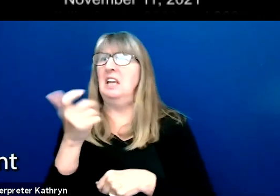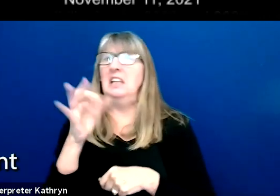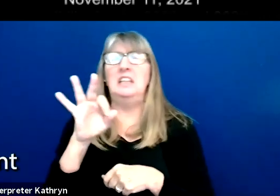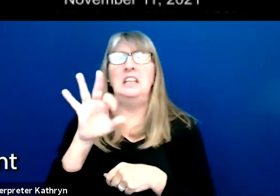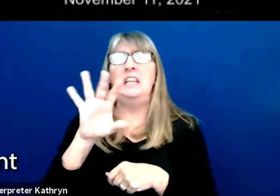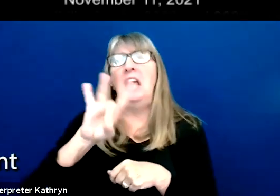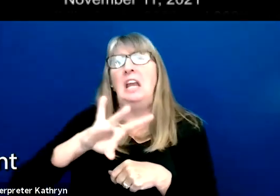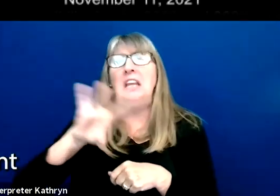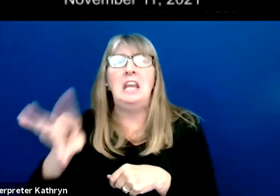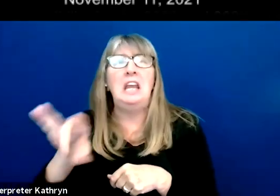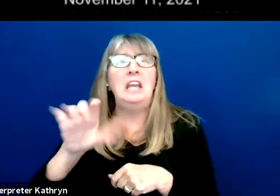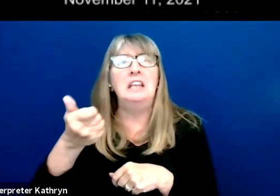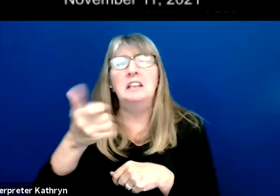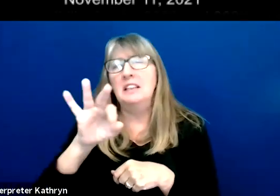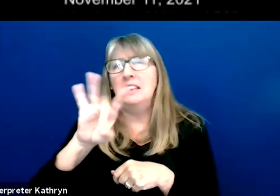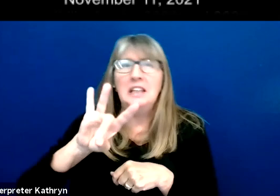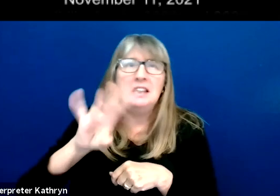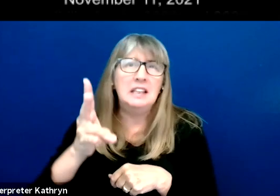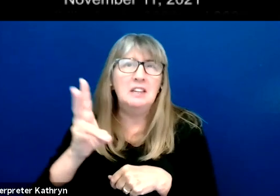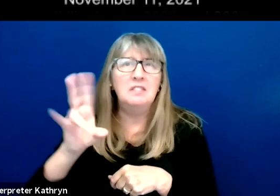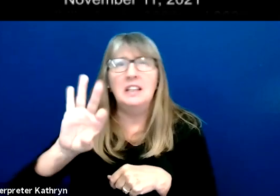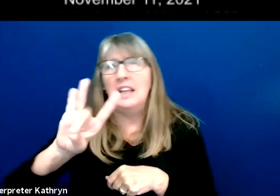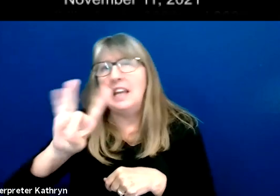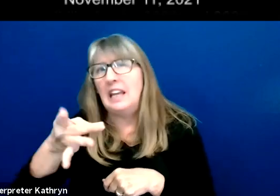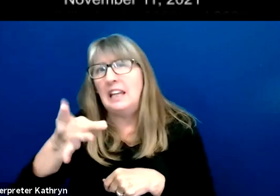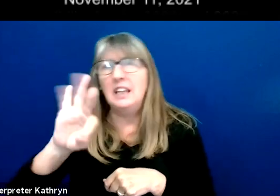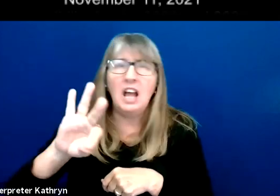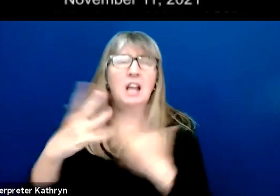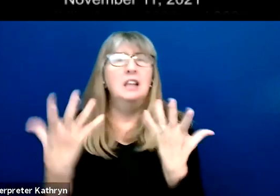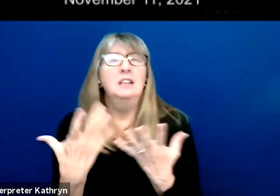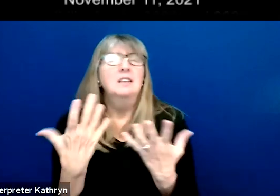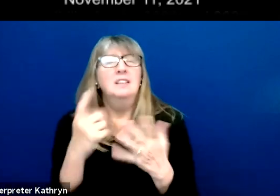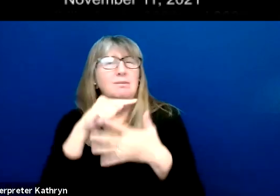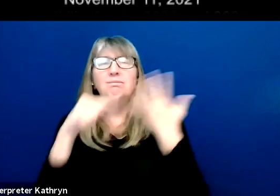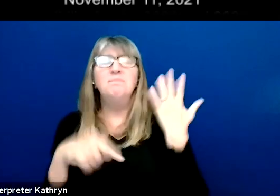the disability rights movement had really been